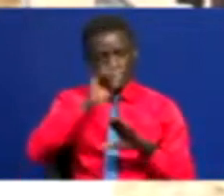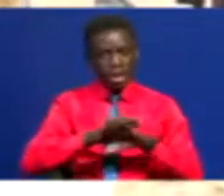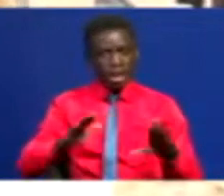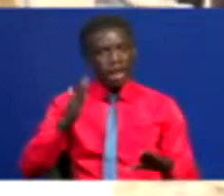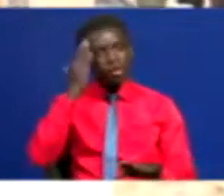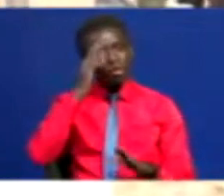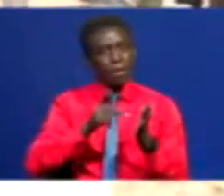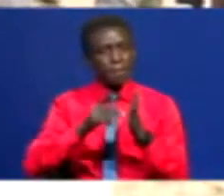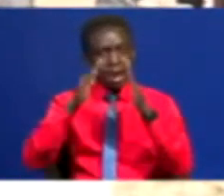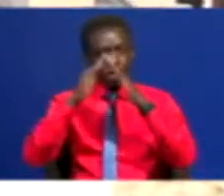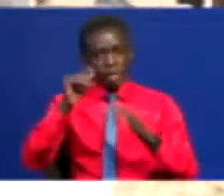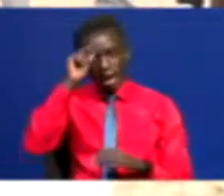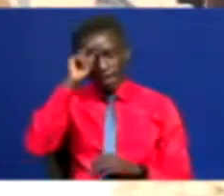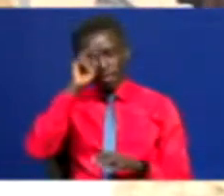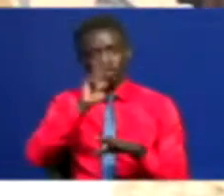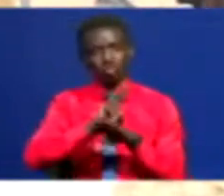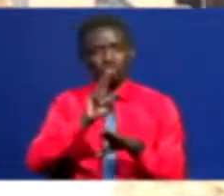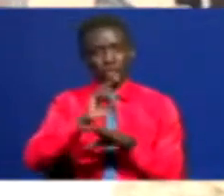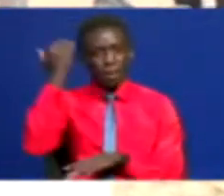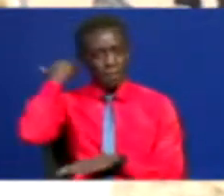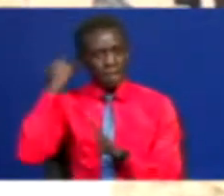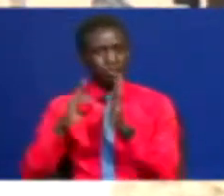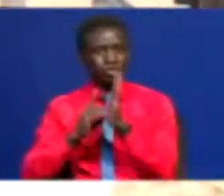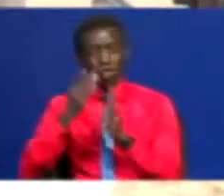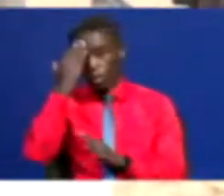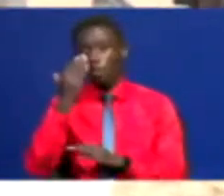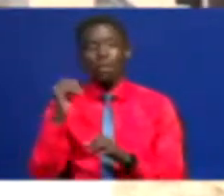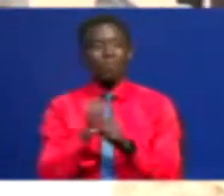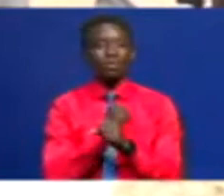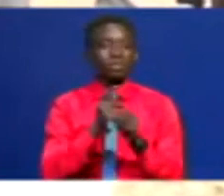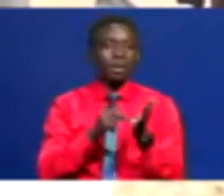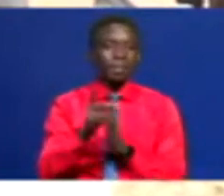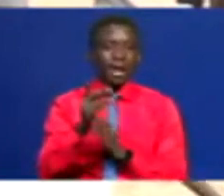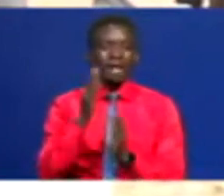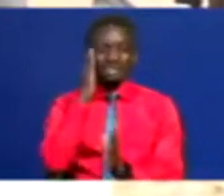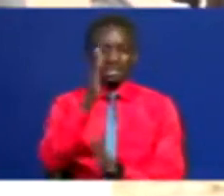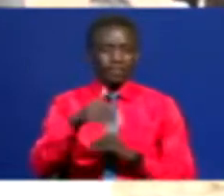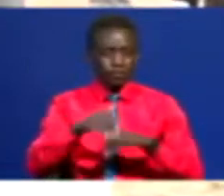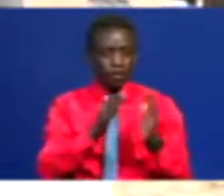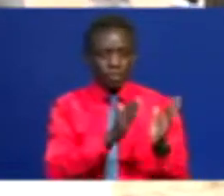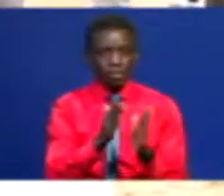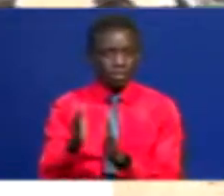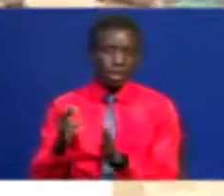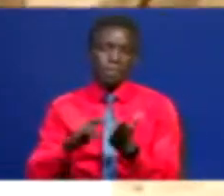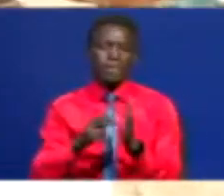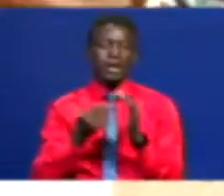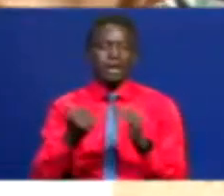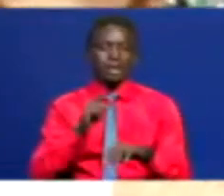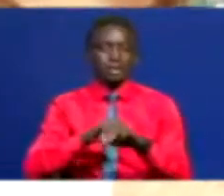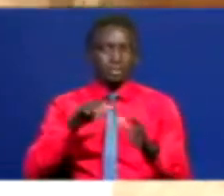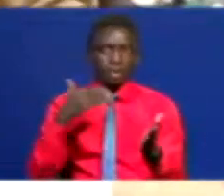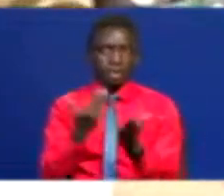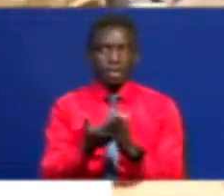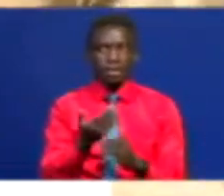ya serikali kupitia mlango wa nyuma, sababu hakuna vile anaweza nunua kupitia mlango wa mbele, wakati umefika. Ile amekula